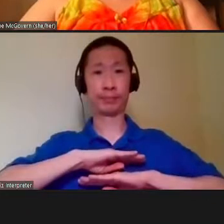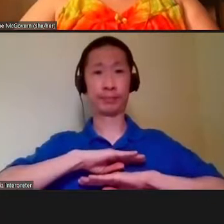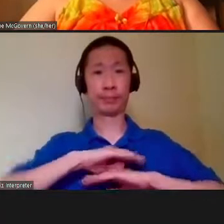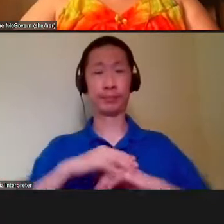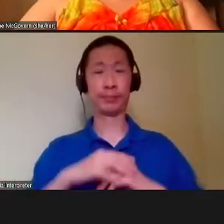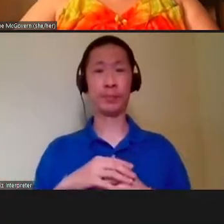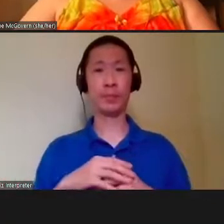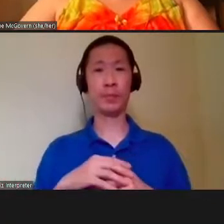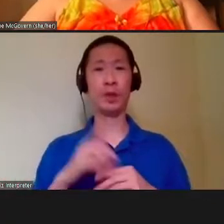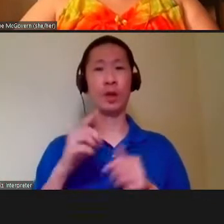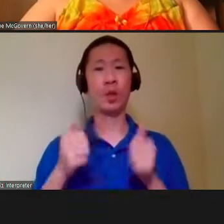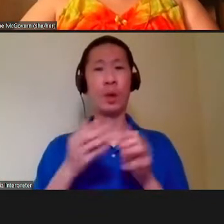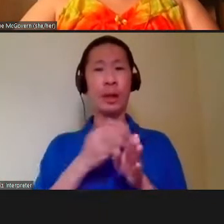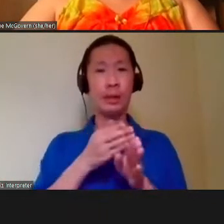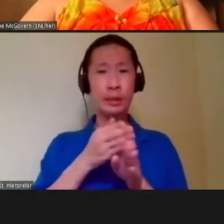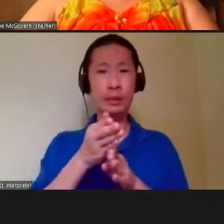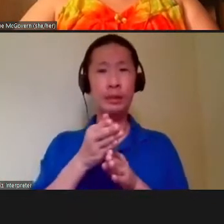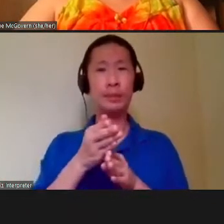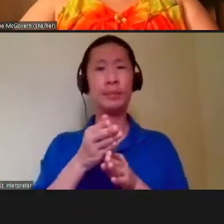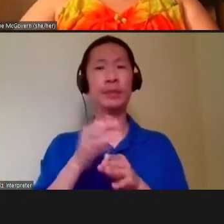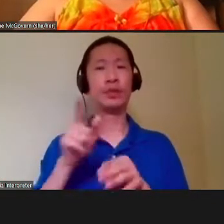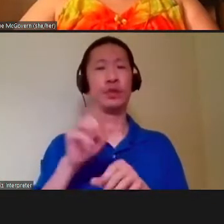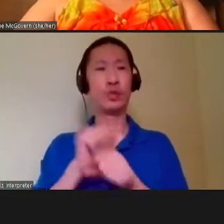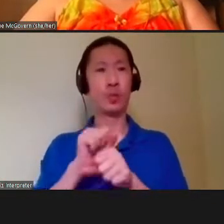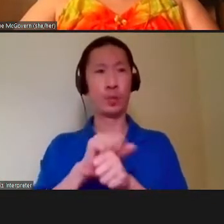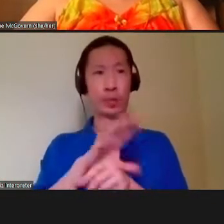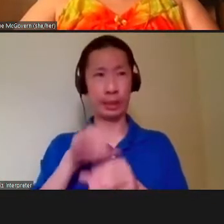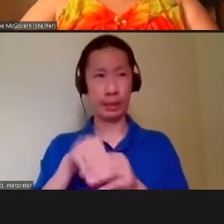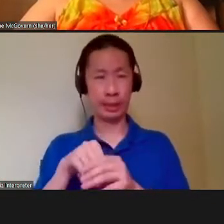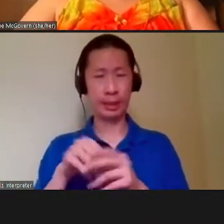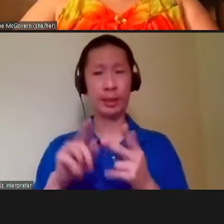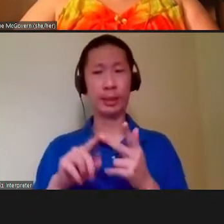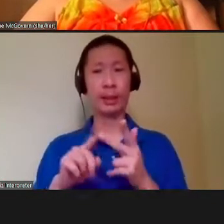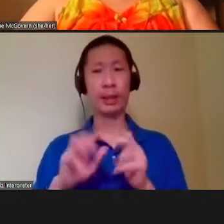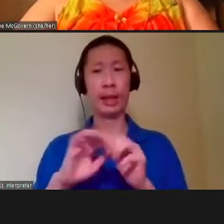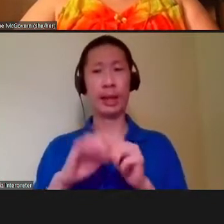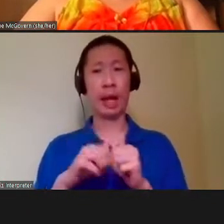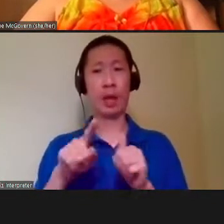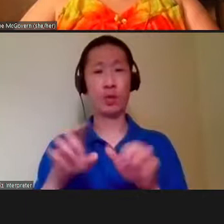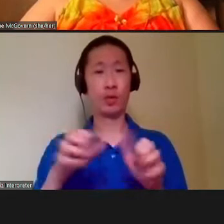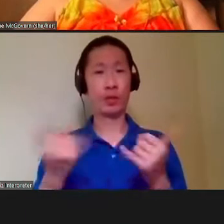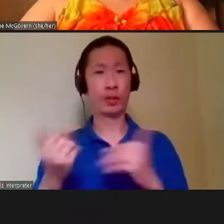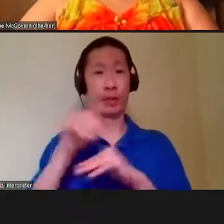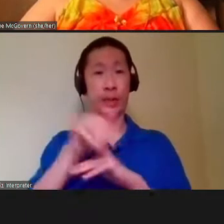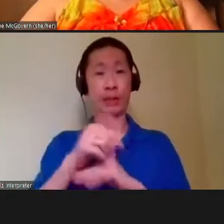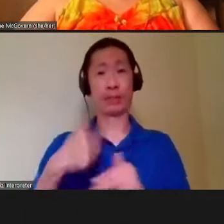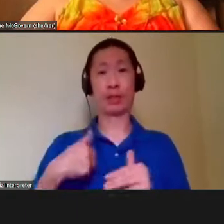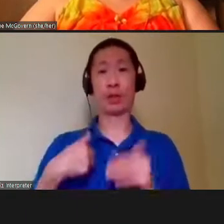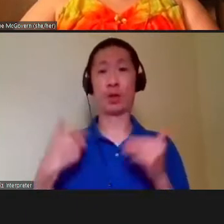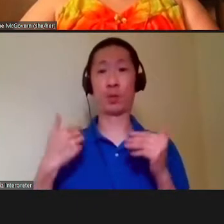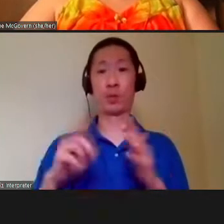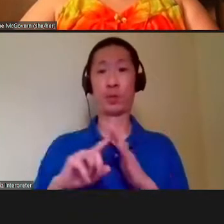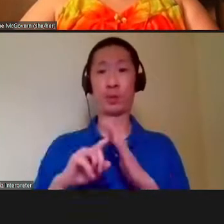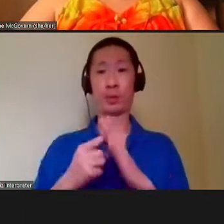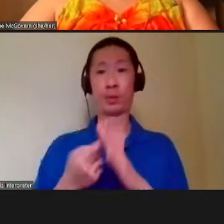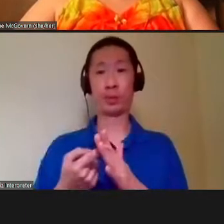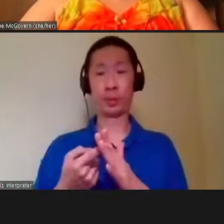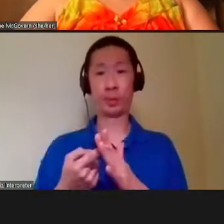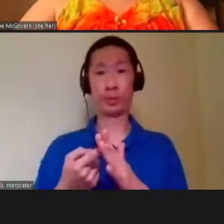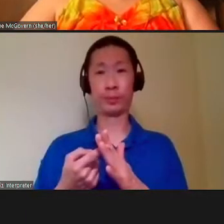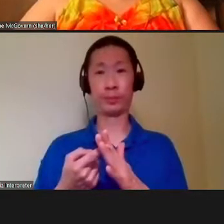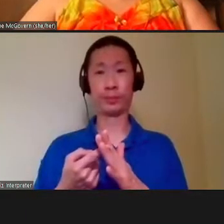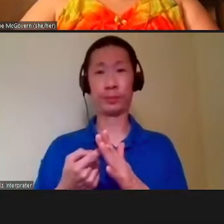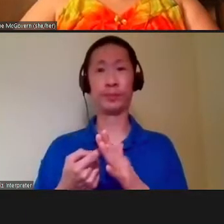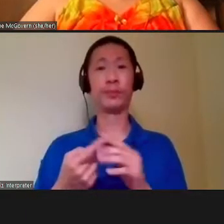what discipline or disciplines you work in, and how you are doing tonight. So I will go ahead and I'll start